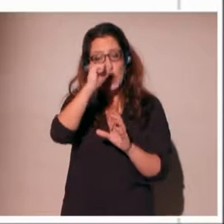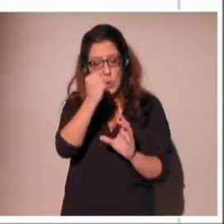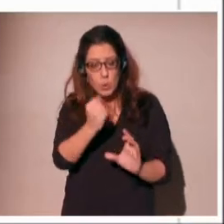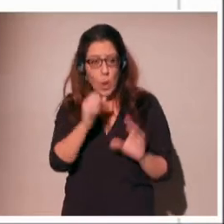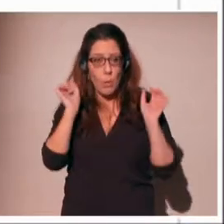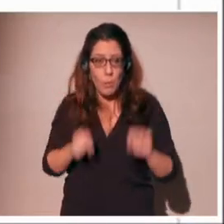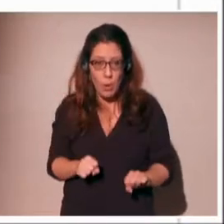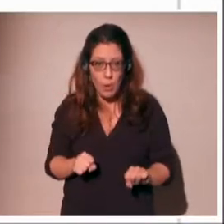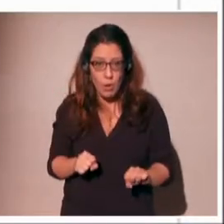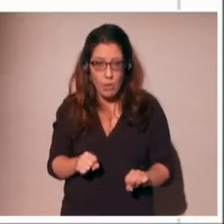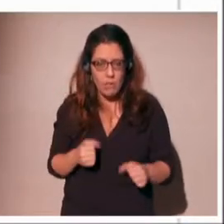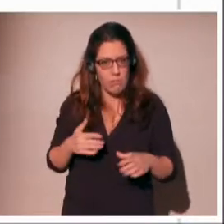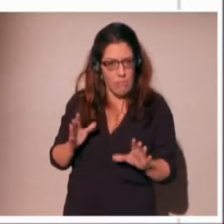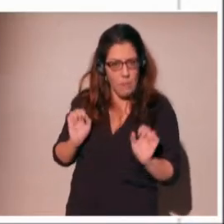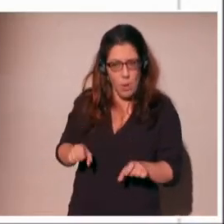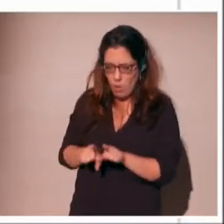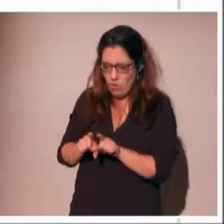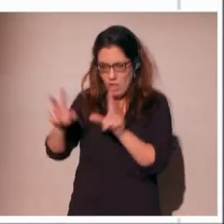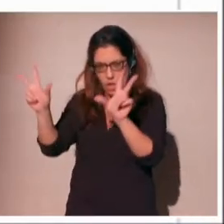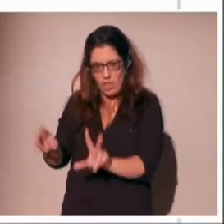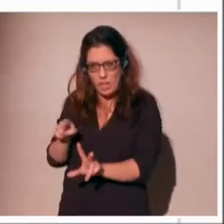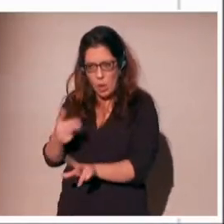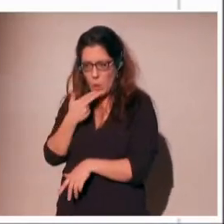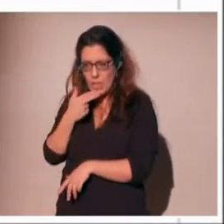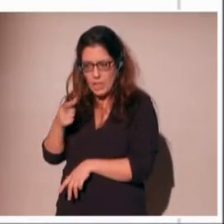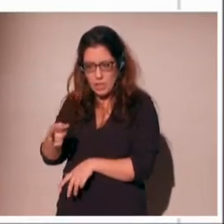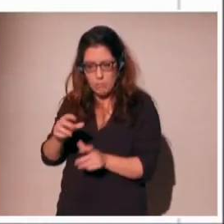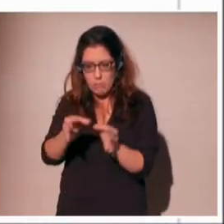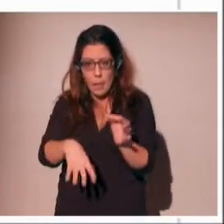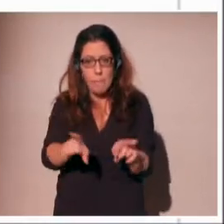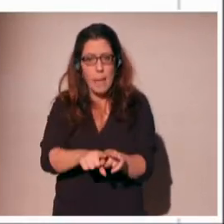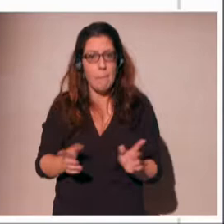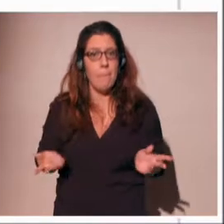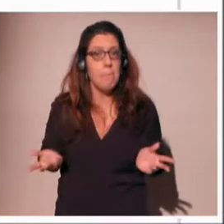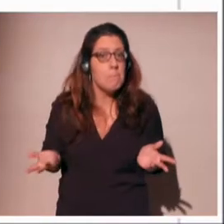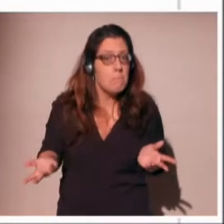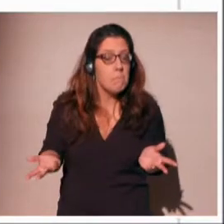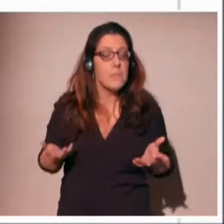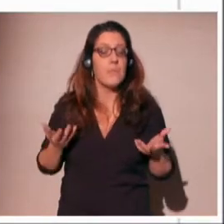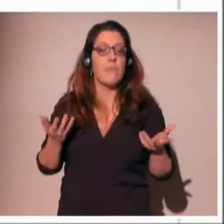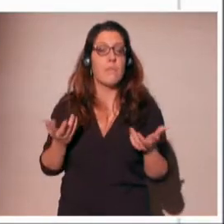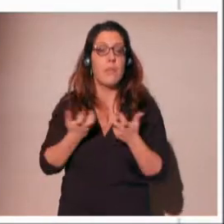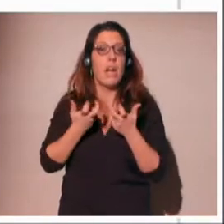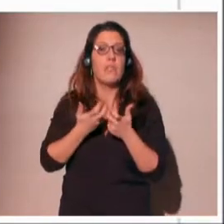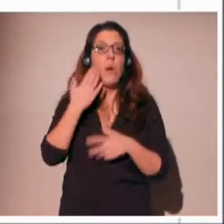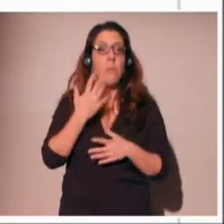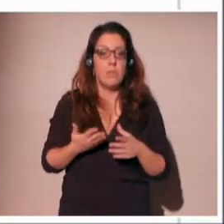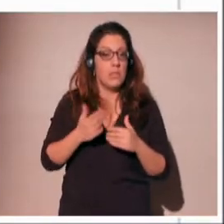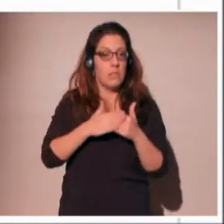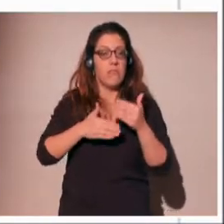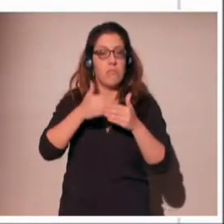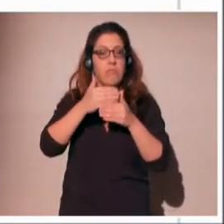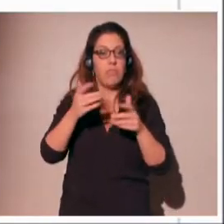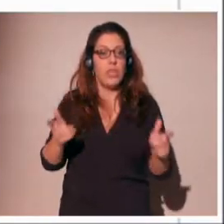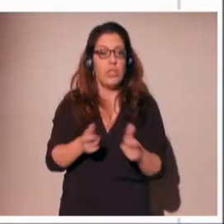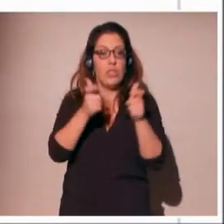the gesture you've making, this object remains a castle. If you're pasting together three walls, the tower will become a